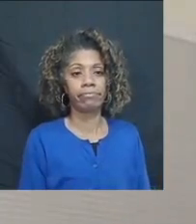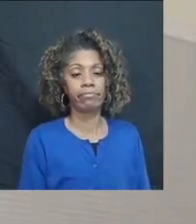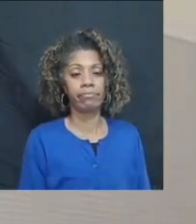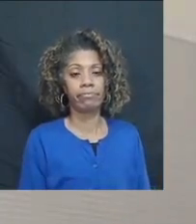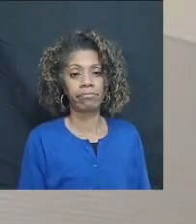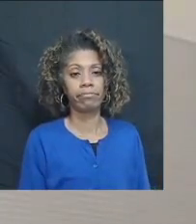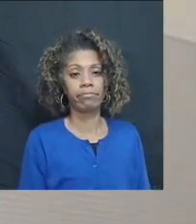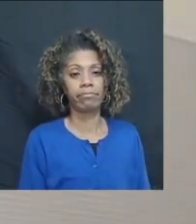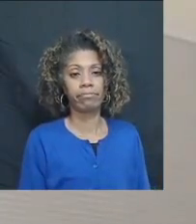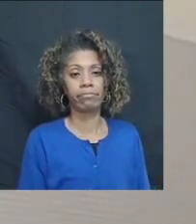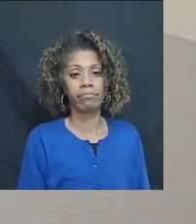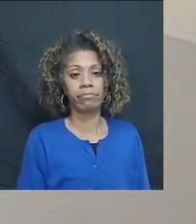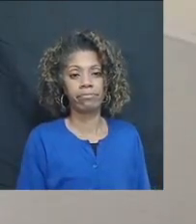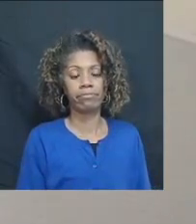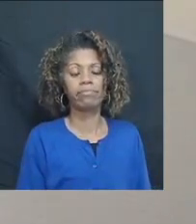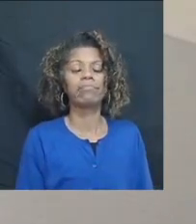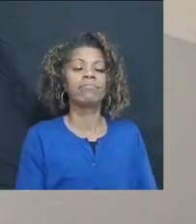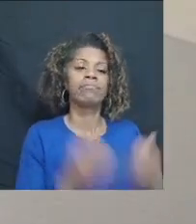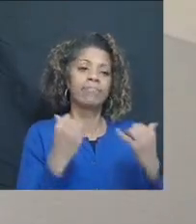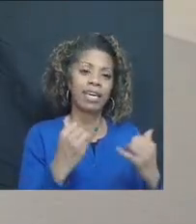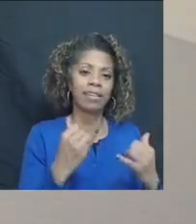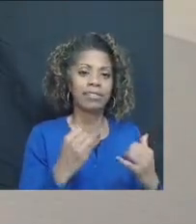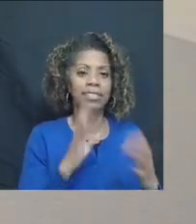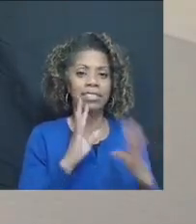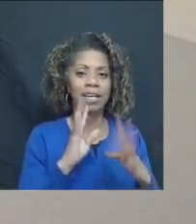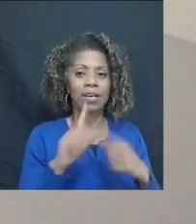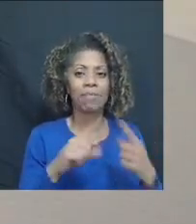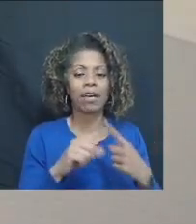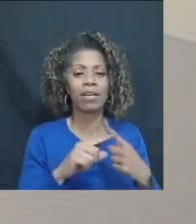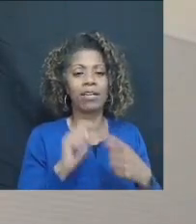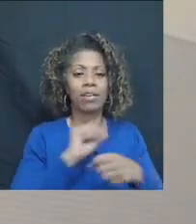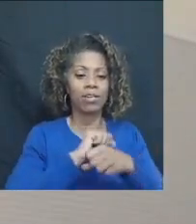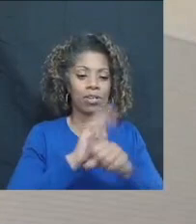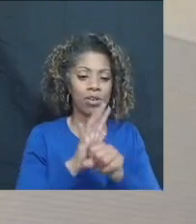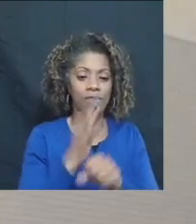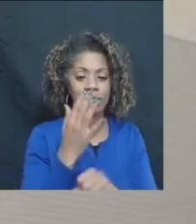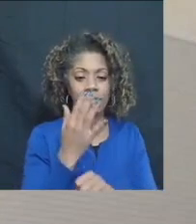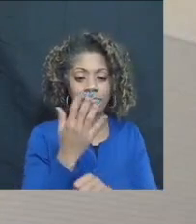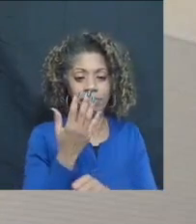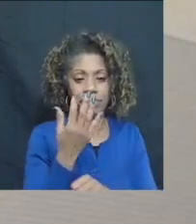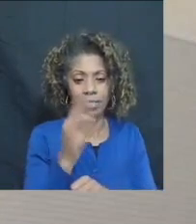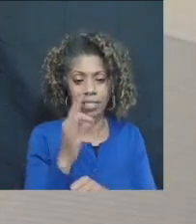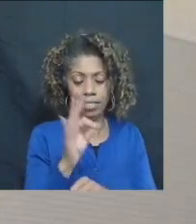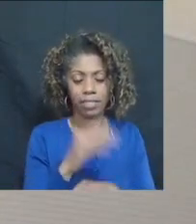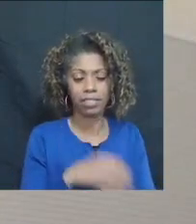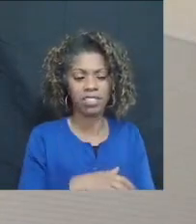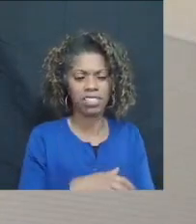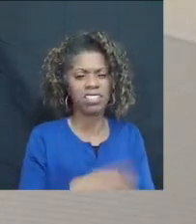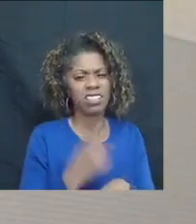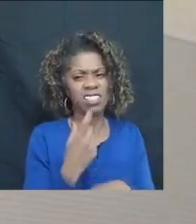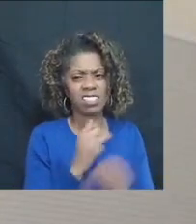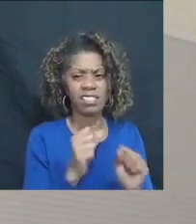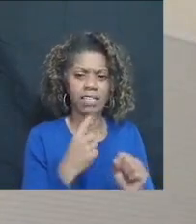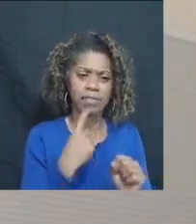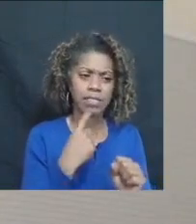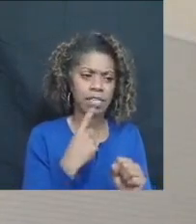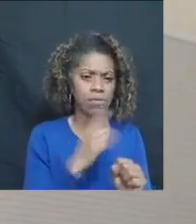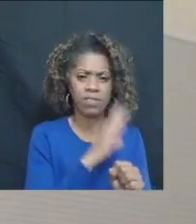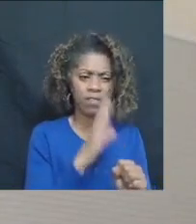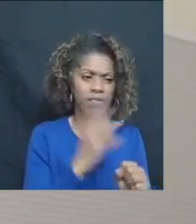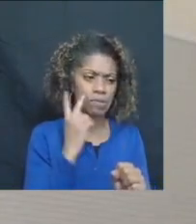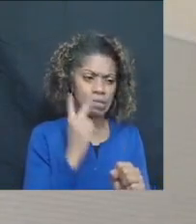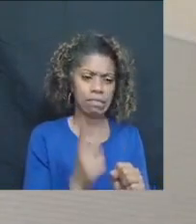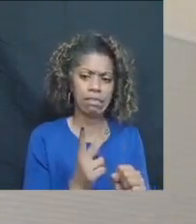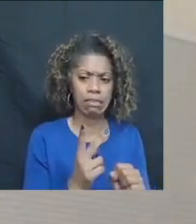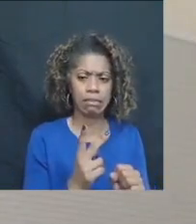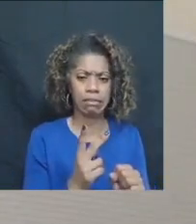Let's talk about COVID-19. So in our lifetimes, I think it's safe to say we've never really seen anything like this that affects